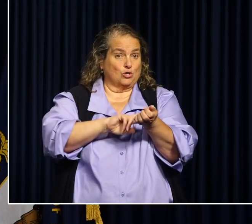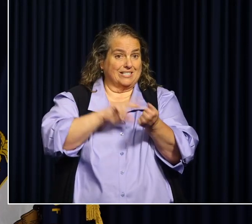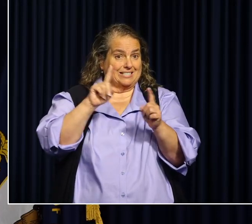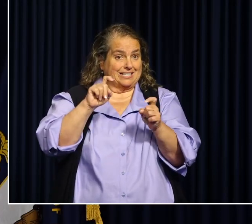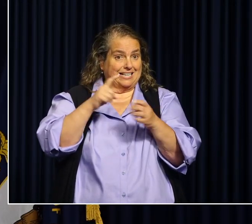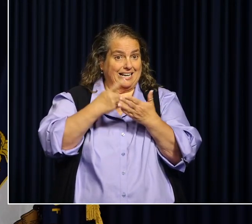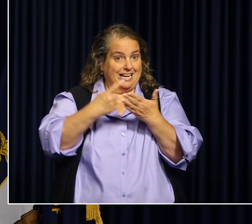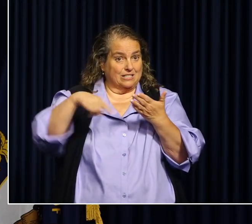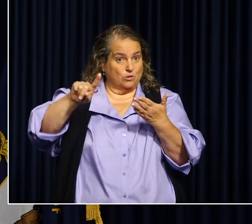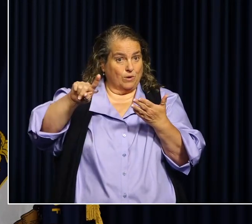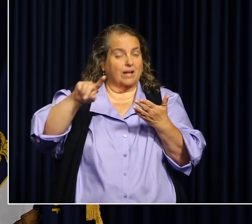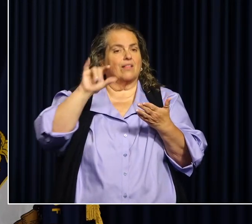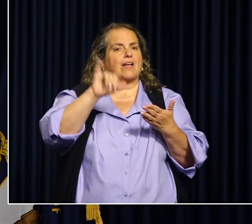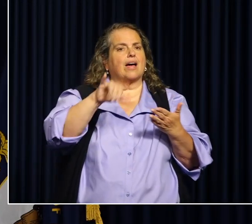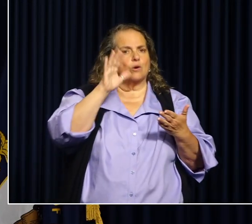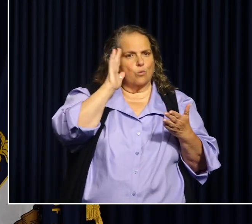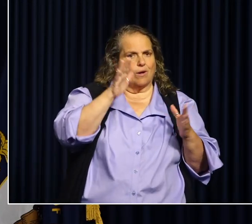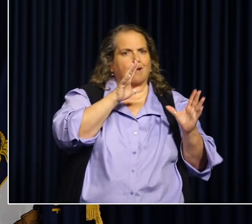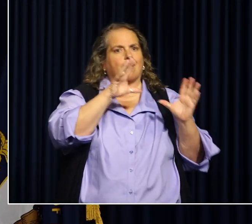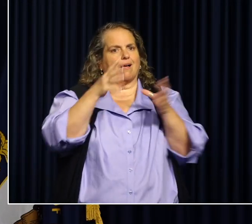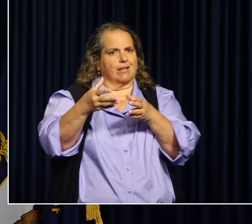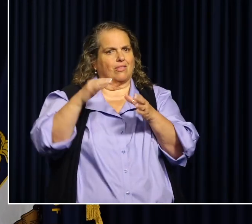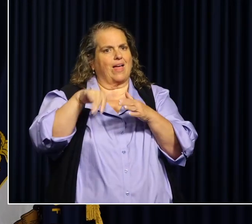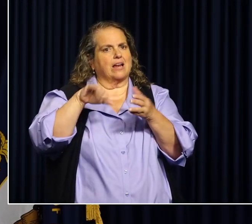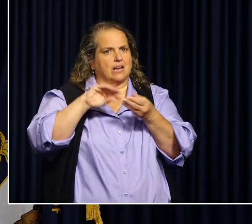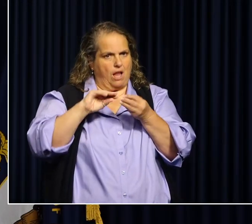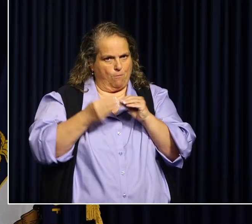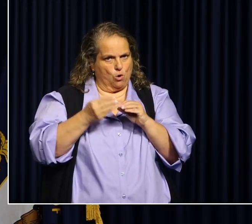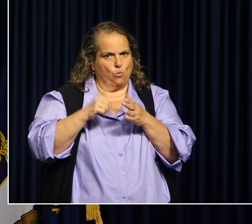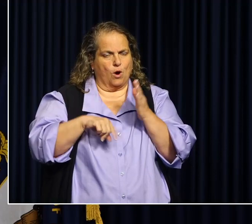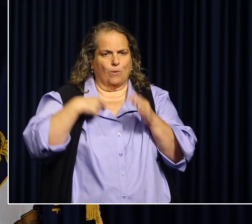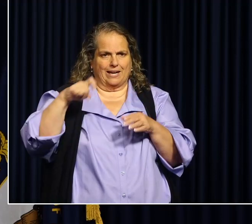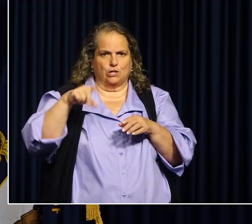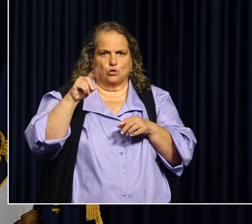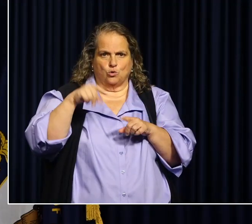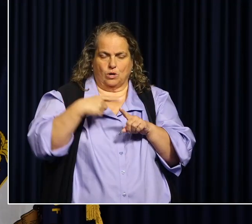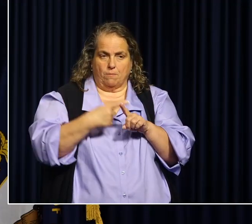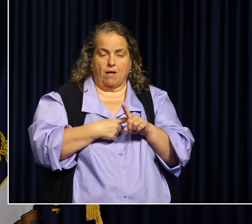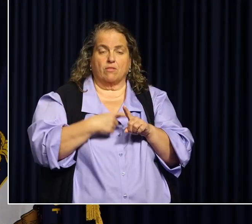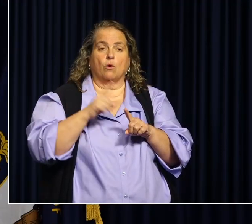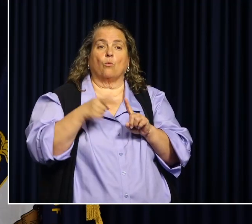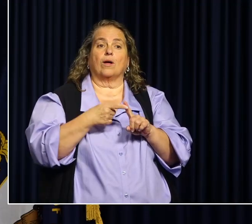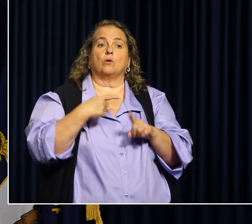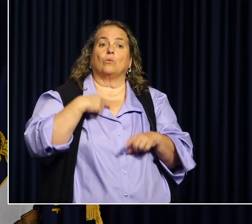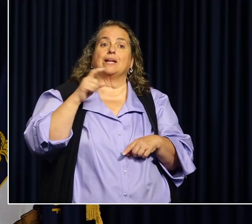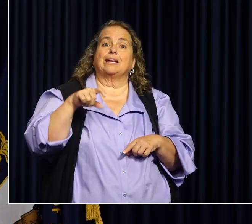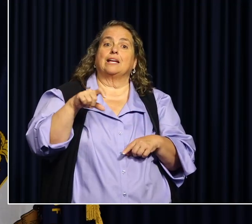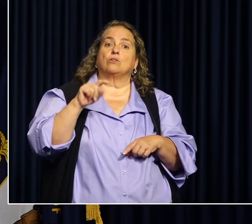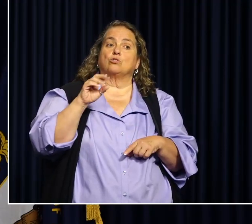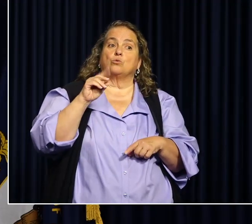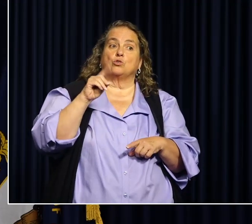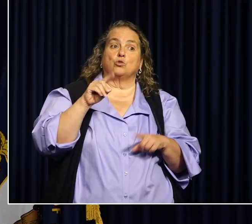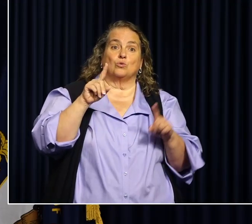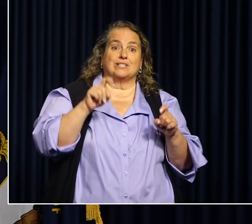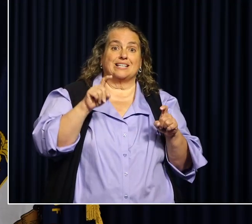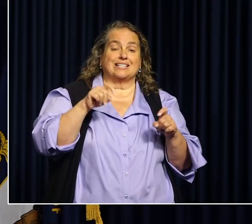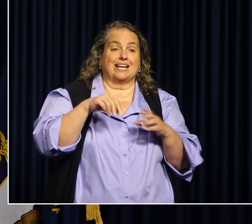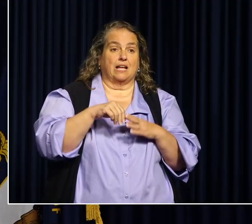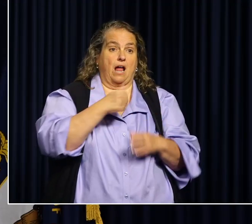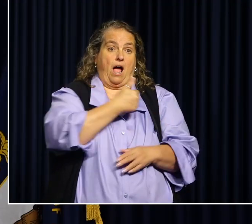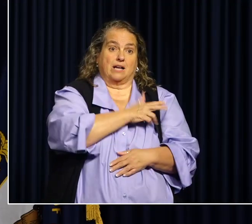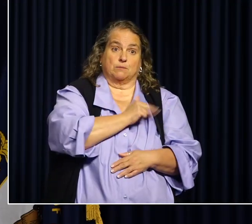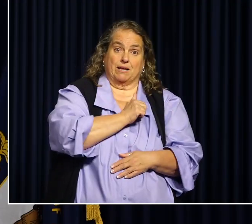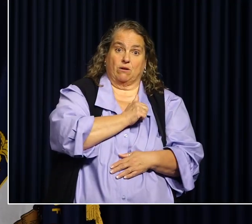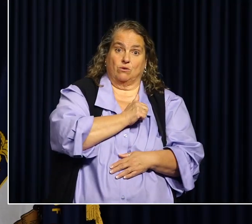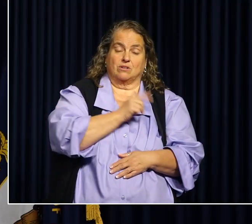next week, that will go into what we need to do in the month. When we need to do testing in